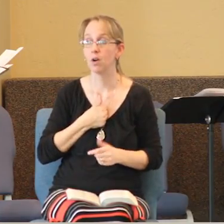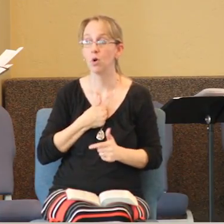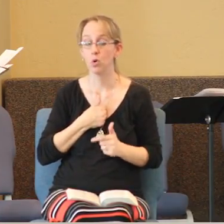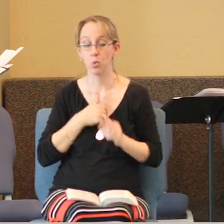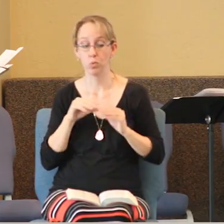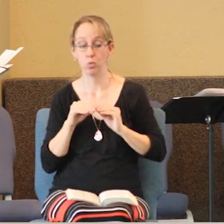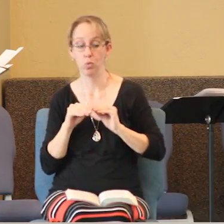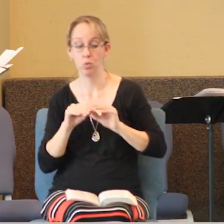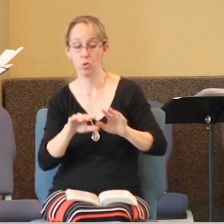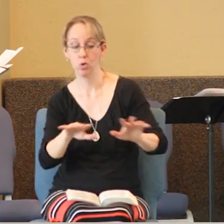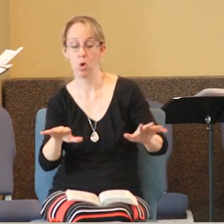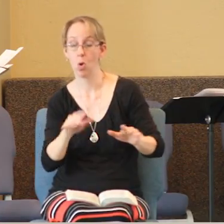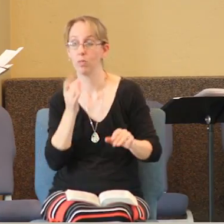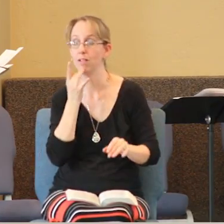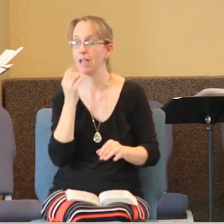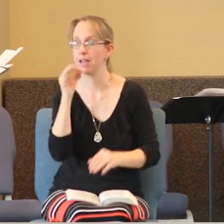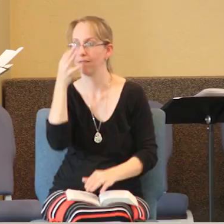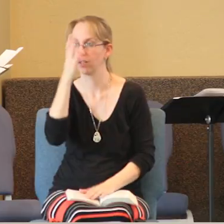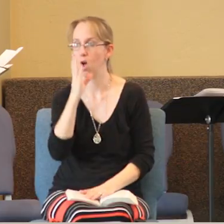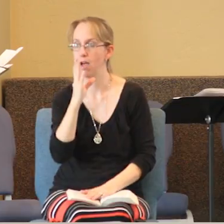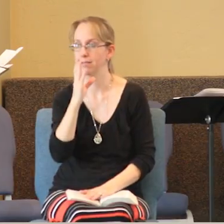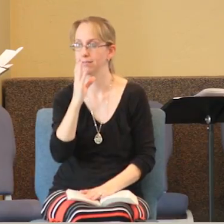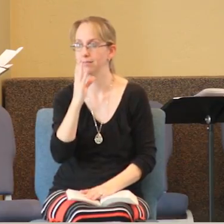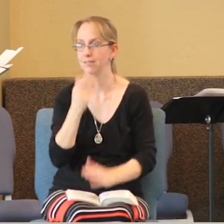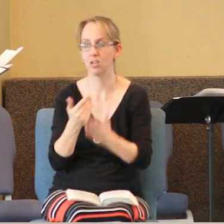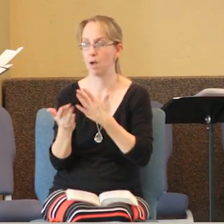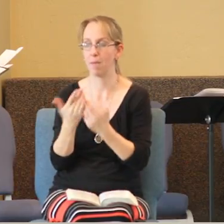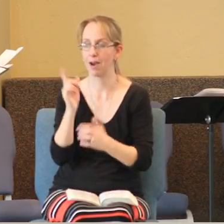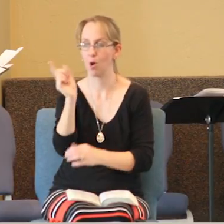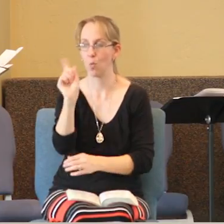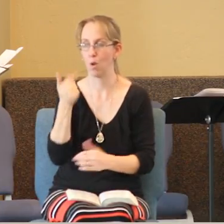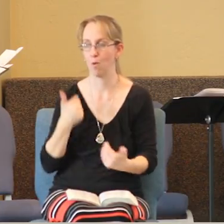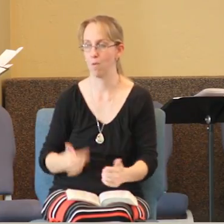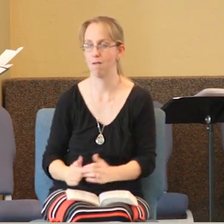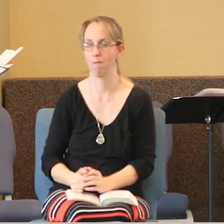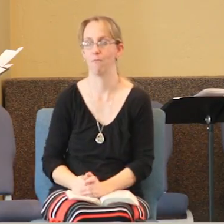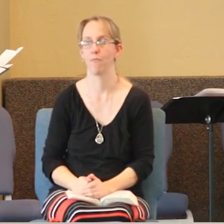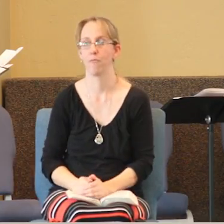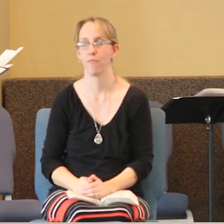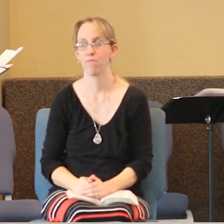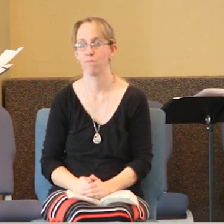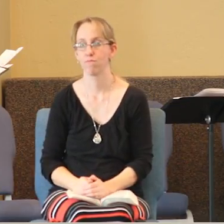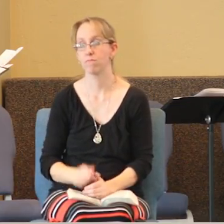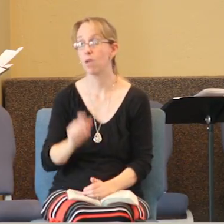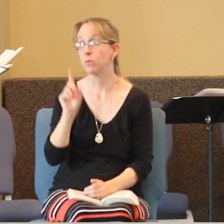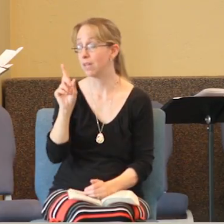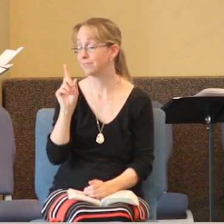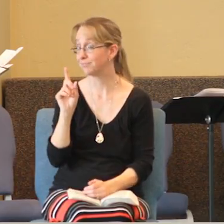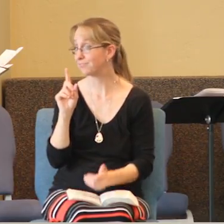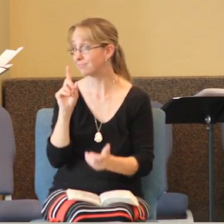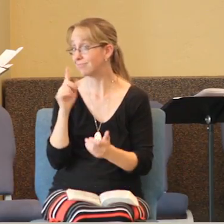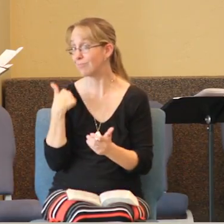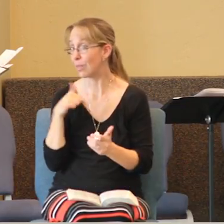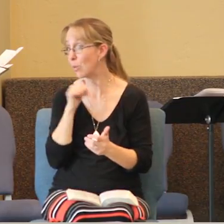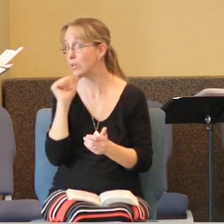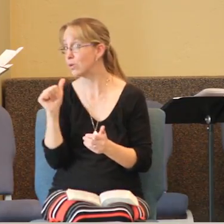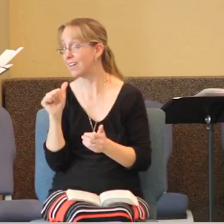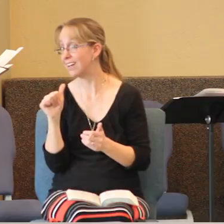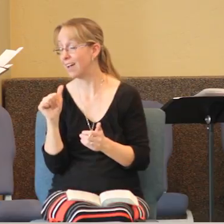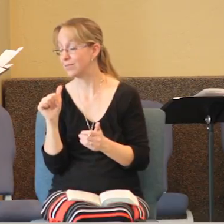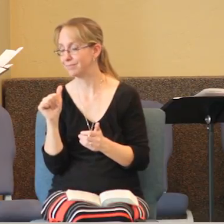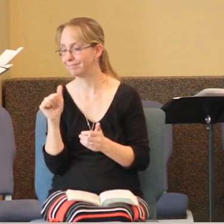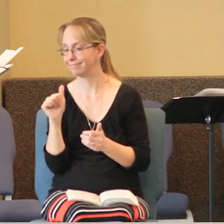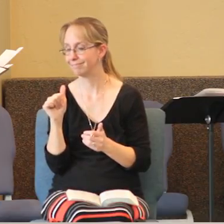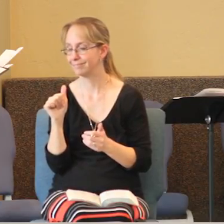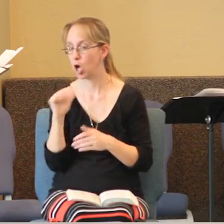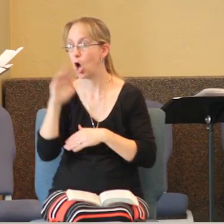doing to emanate the light of God no matter where we find ourselves. See, because we don't get to